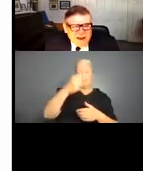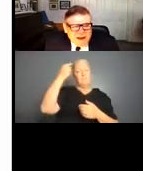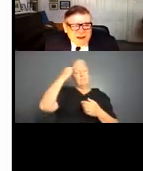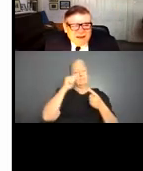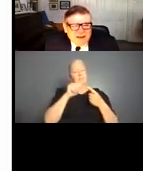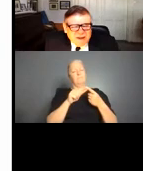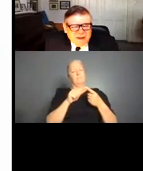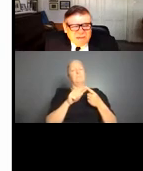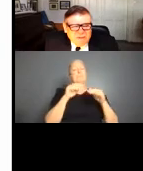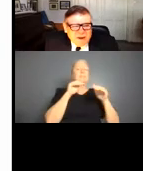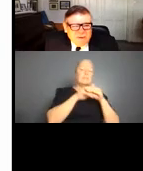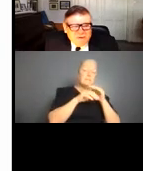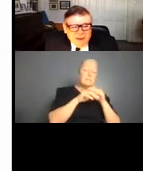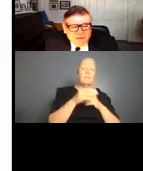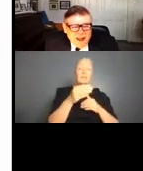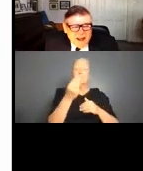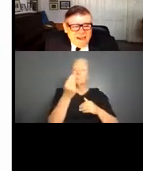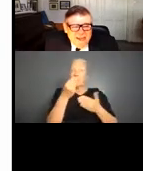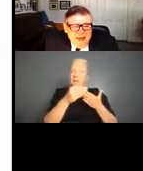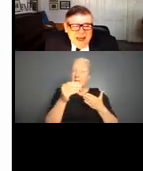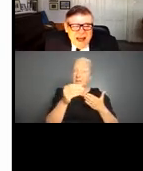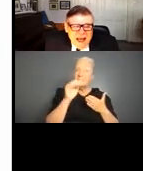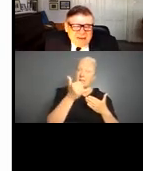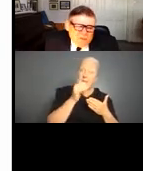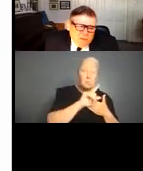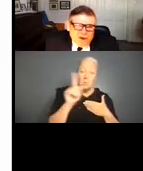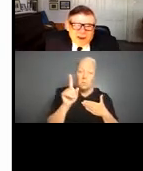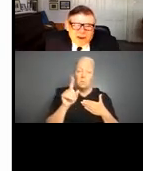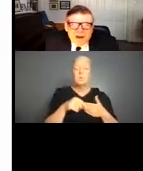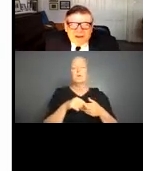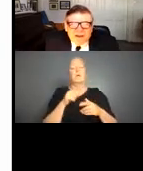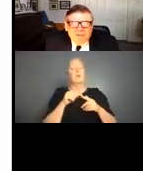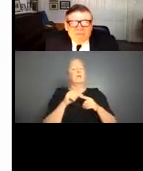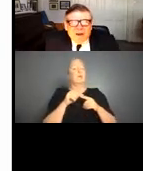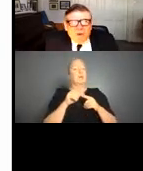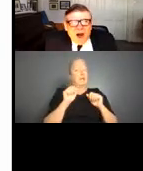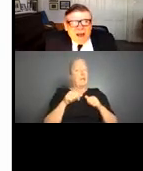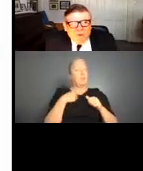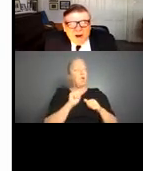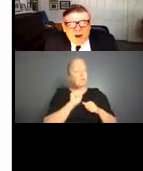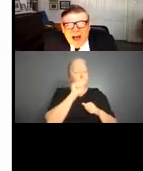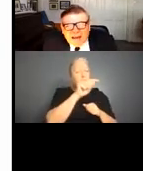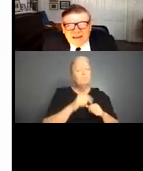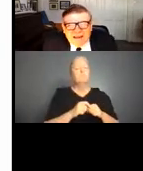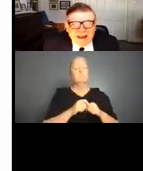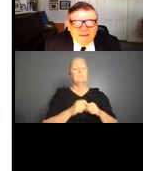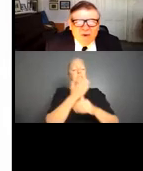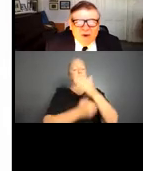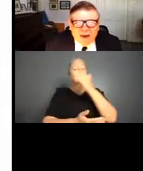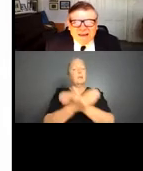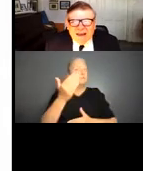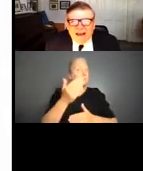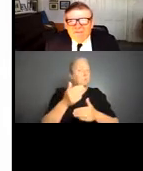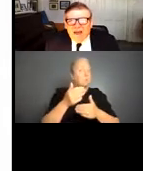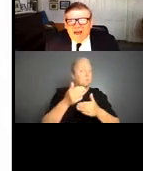affordability, availability for disabled people of healthcare, and what you think the reasons might be why we're not accessing it or